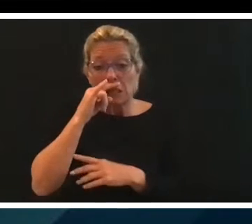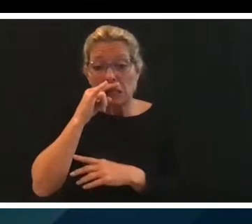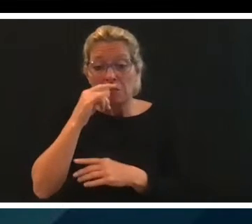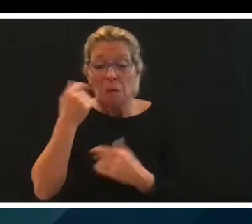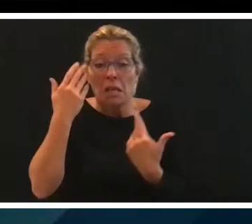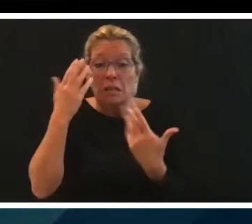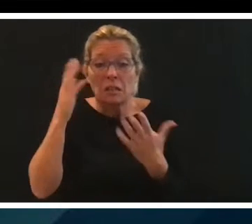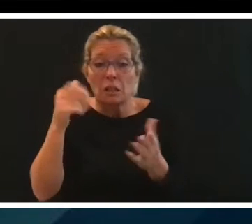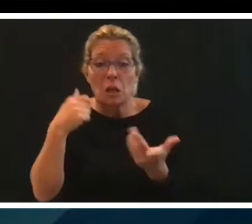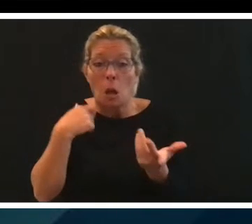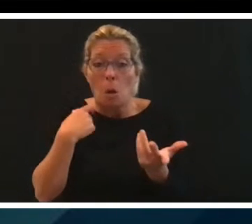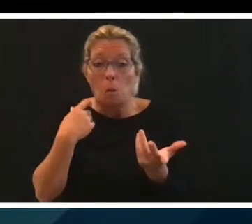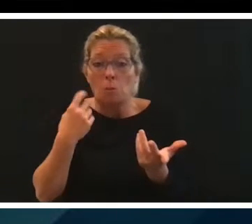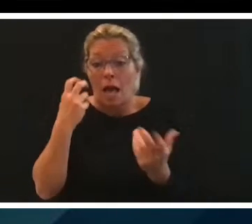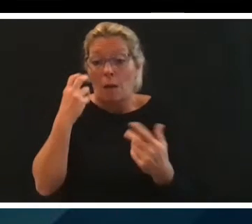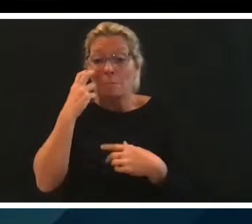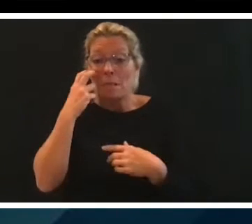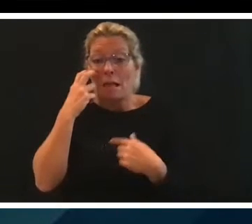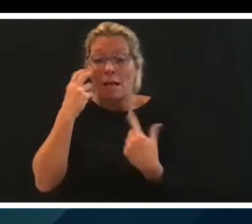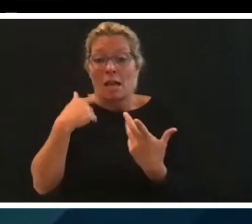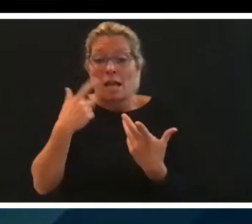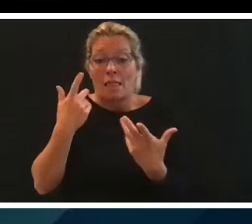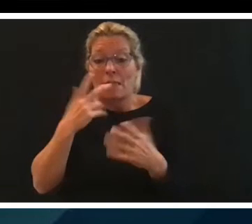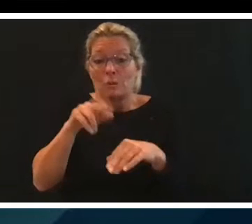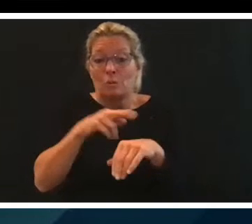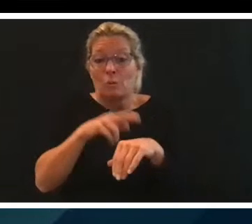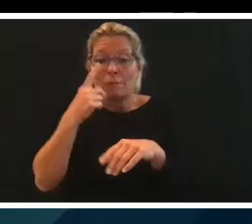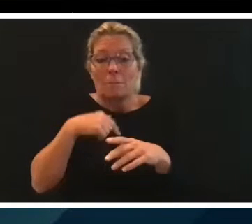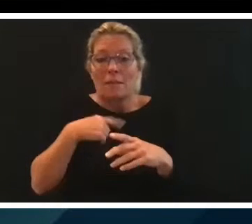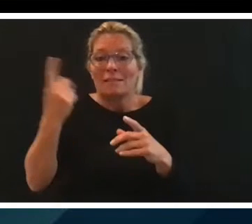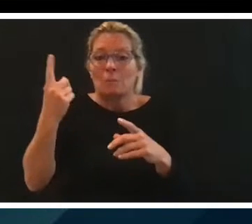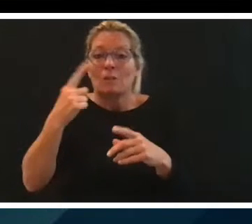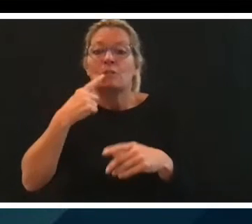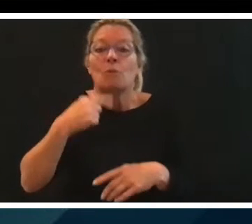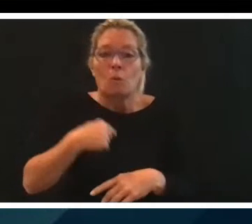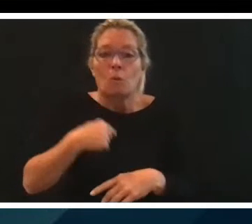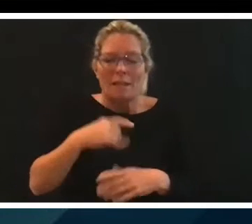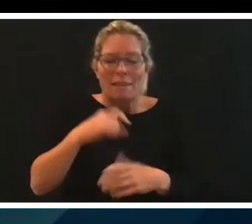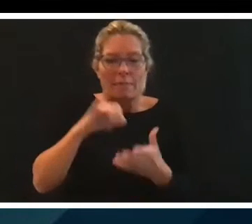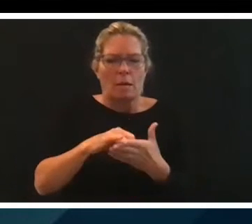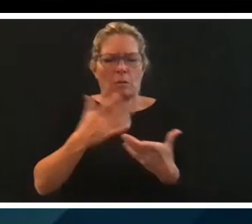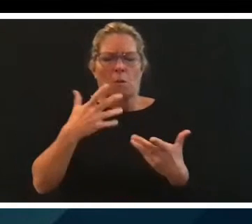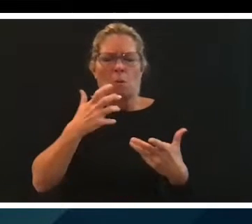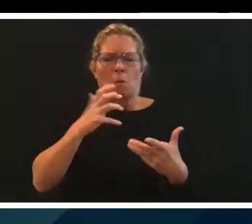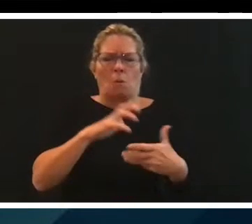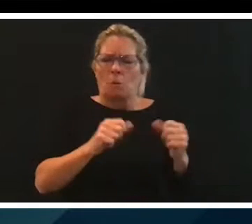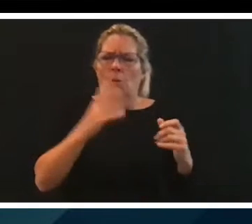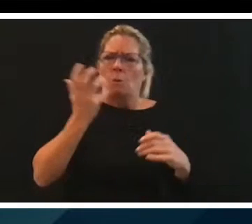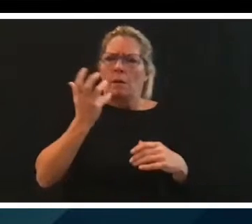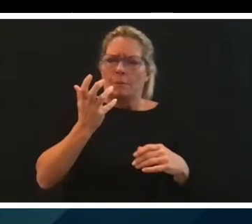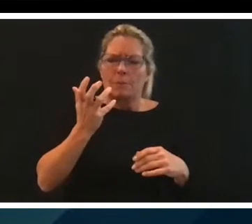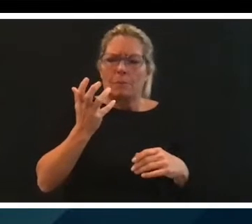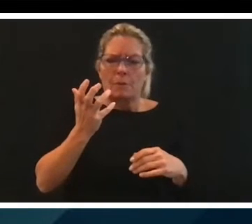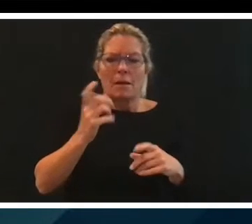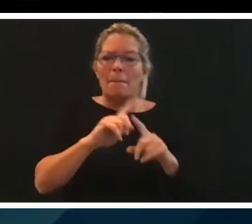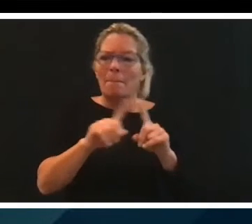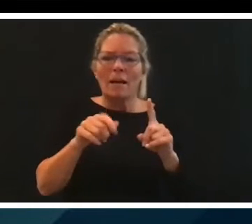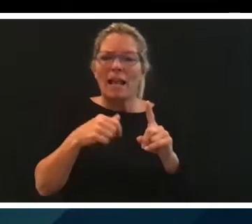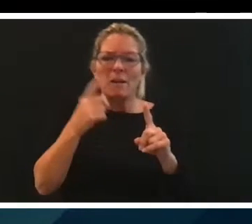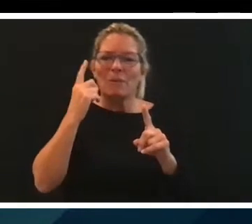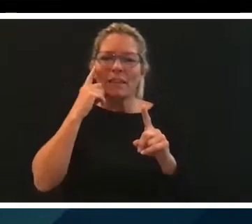tell me, and that was a really traumatic thing. Um, but I don't think there was a